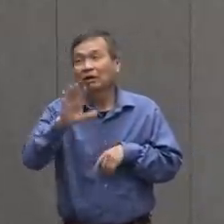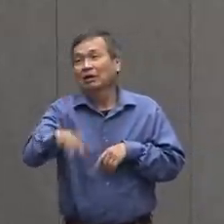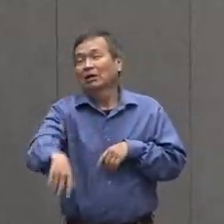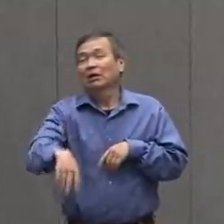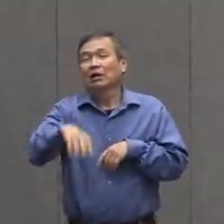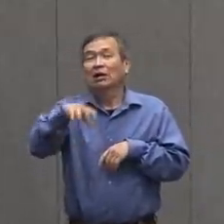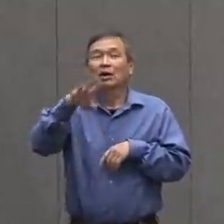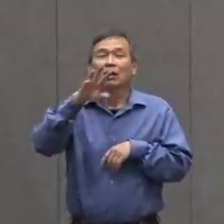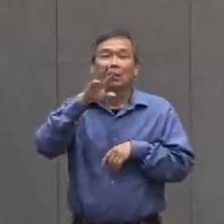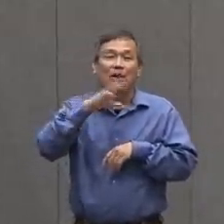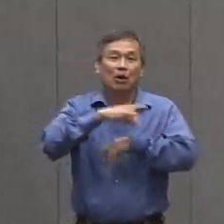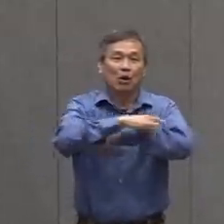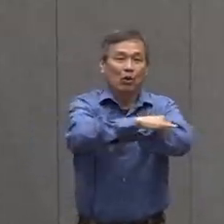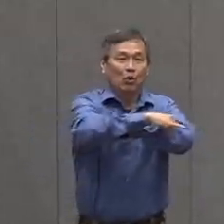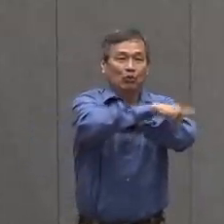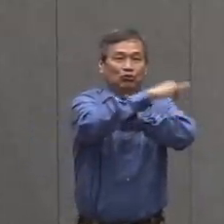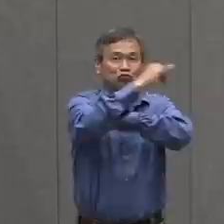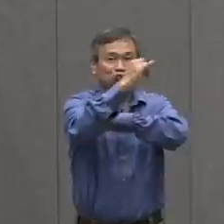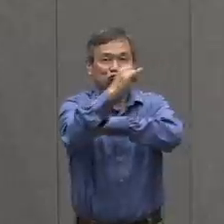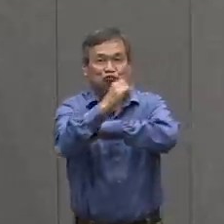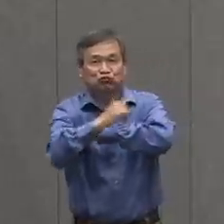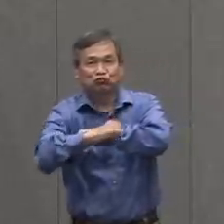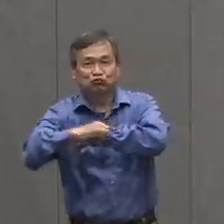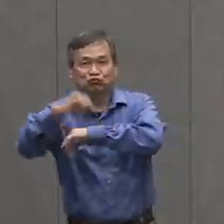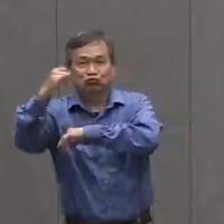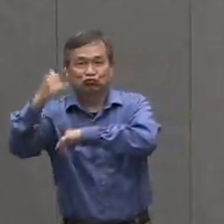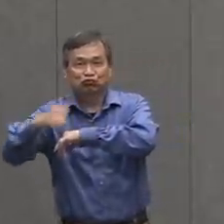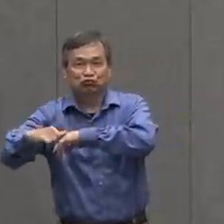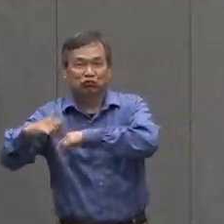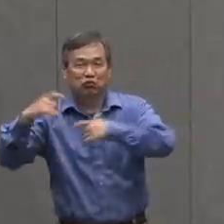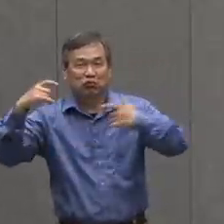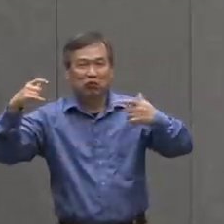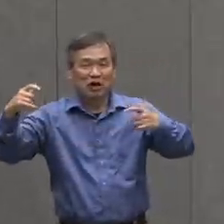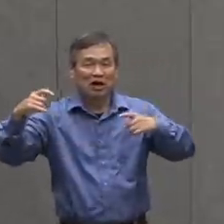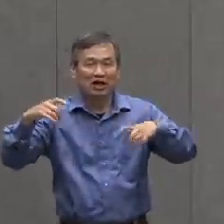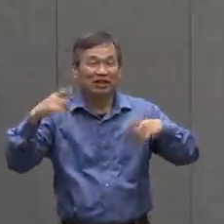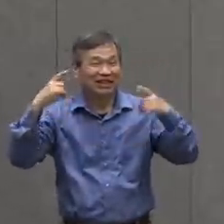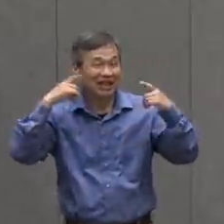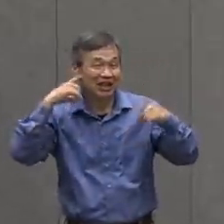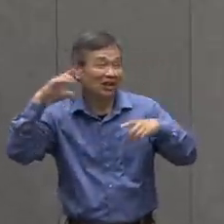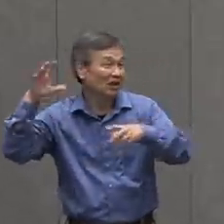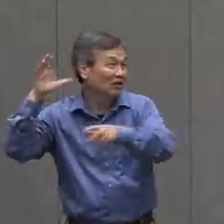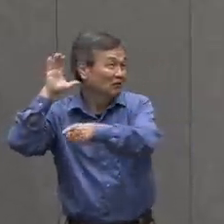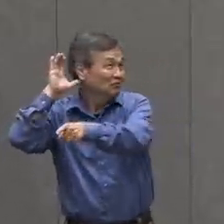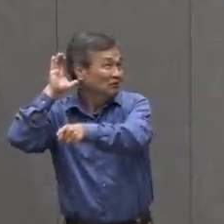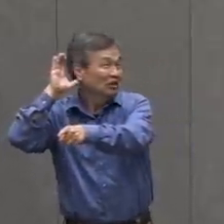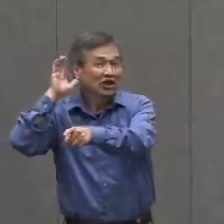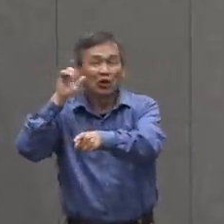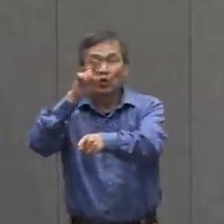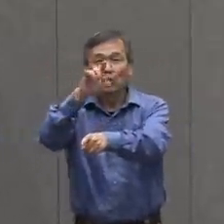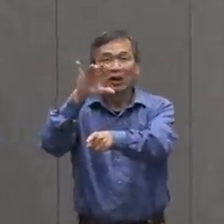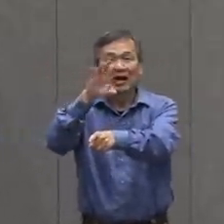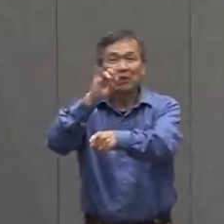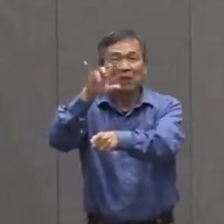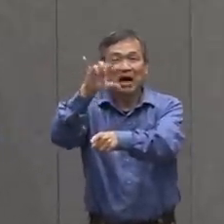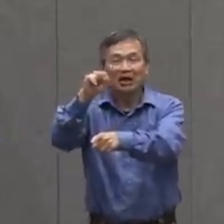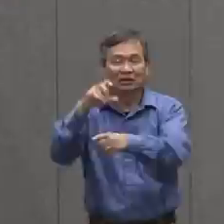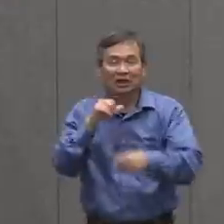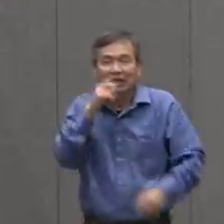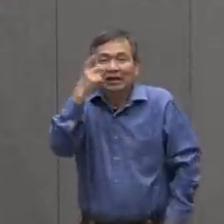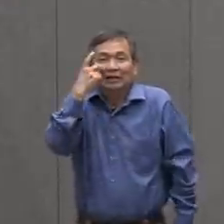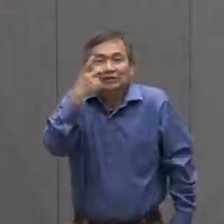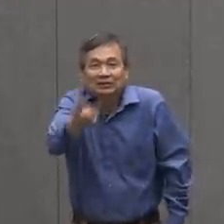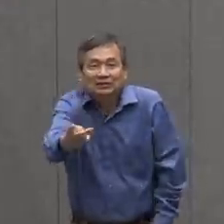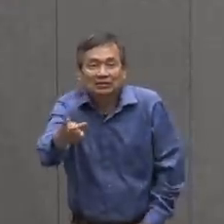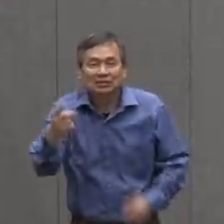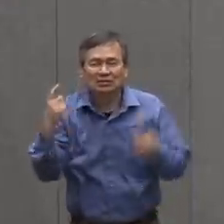you hear sounds hundreds of miles away. And I didn't even see their ears, so they must